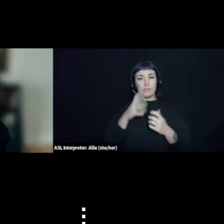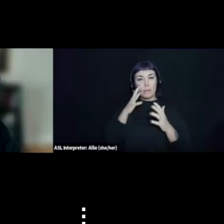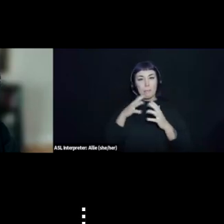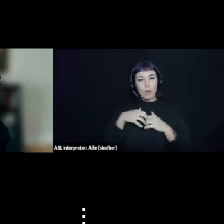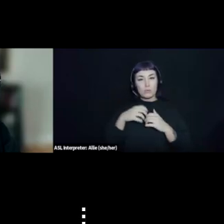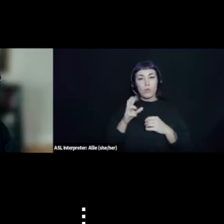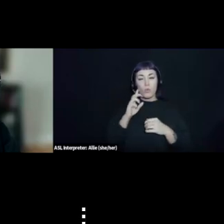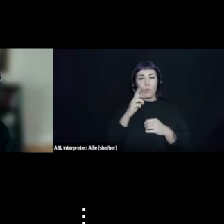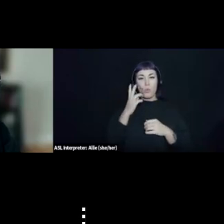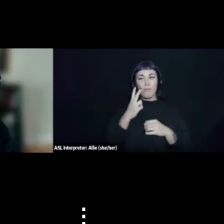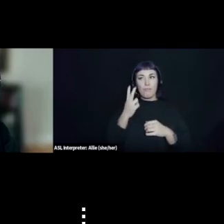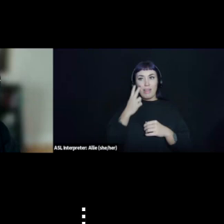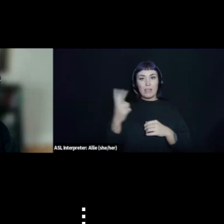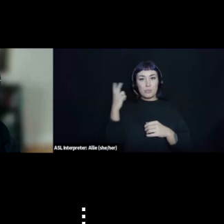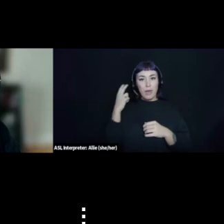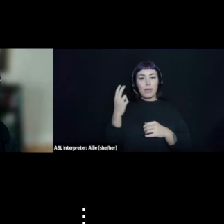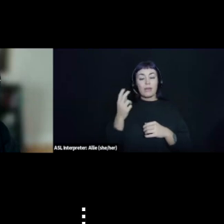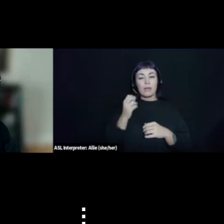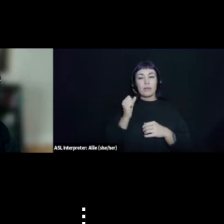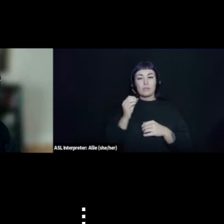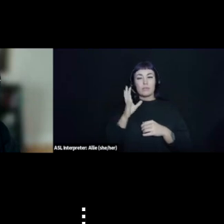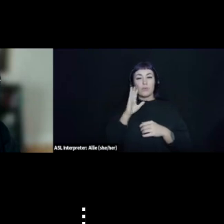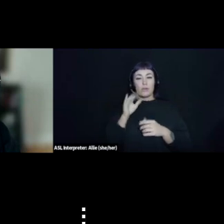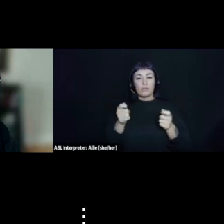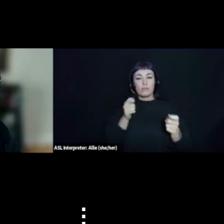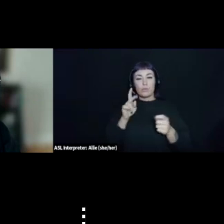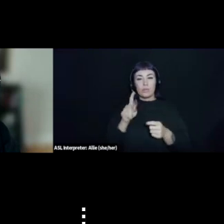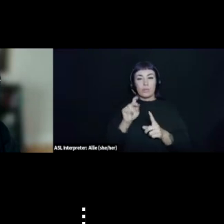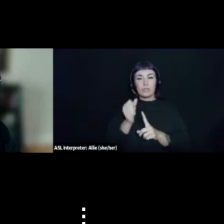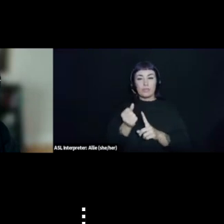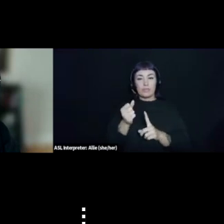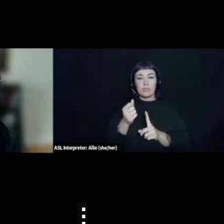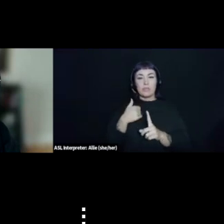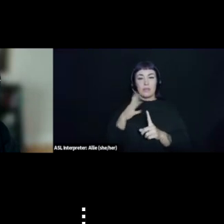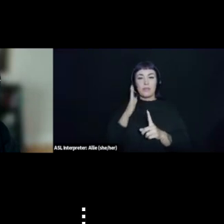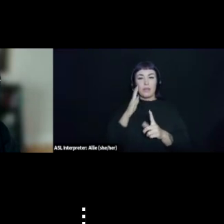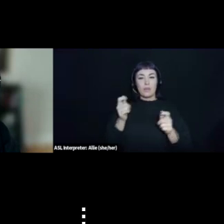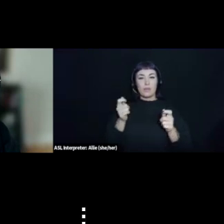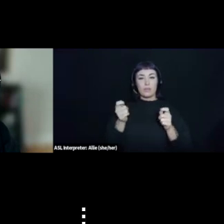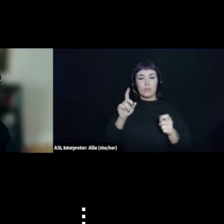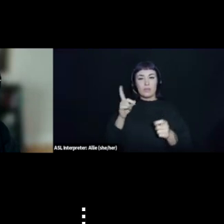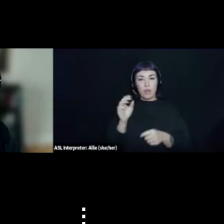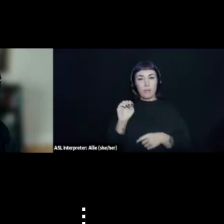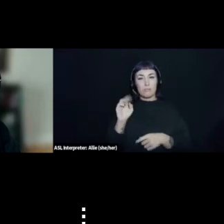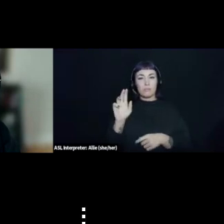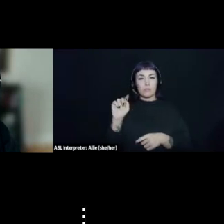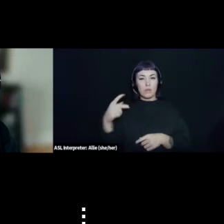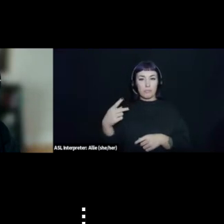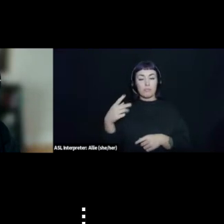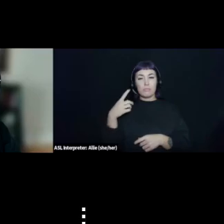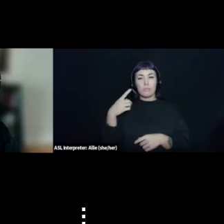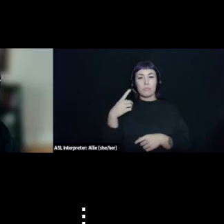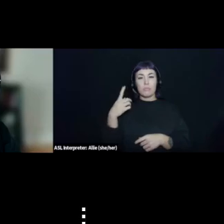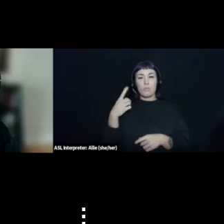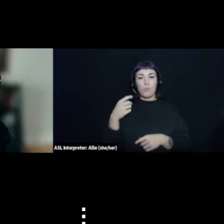when they're having flashbacks. And within a control kink scene, they had their dominant slash top instruct themselves to